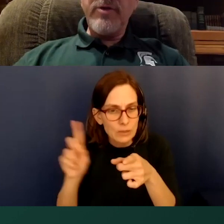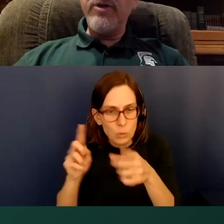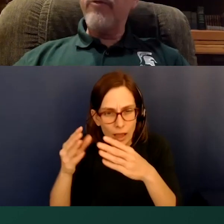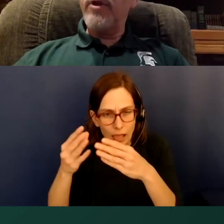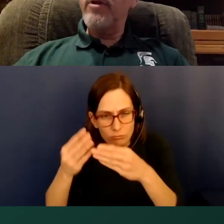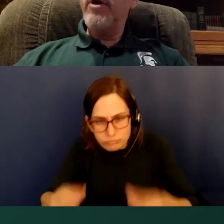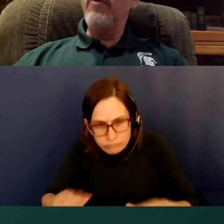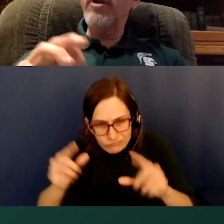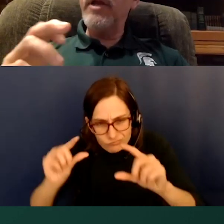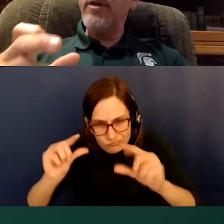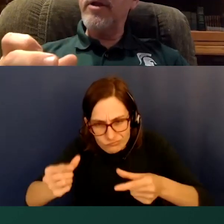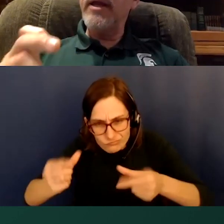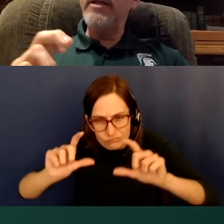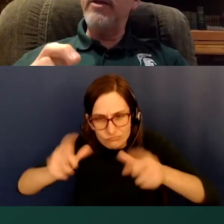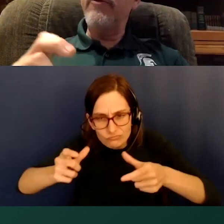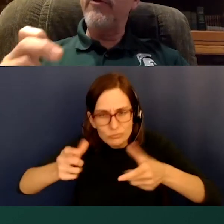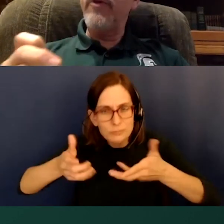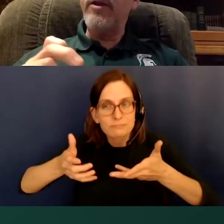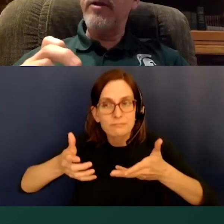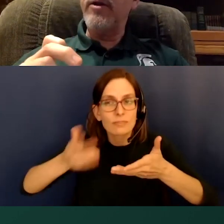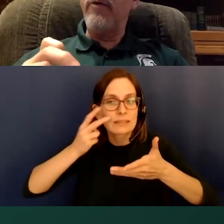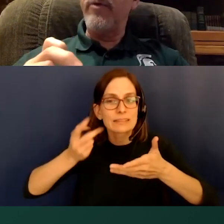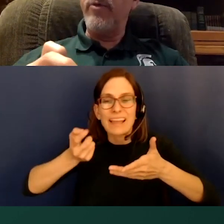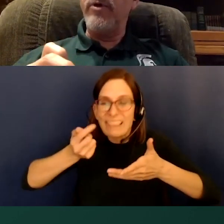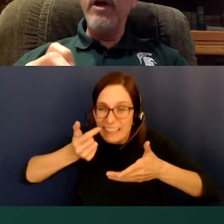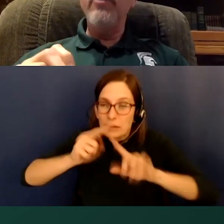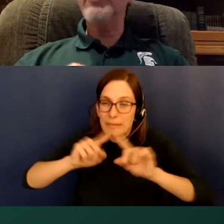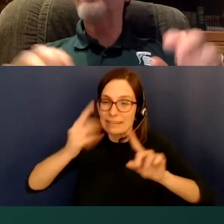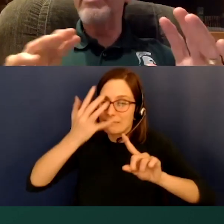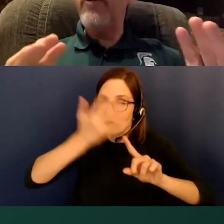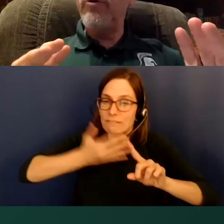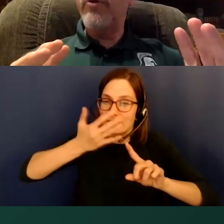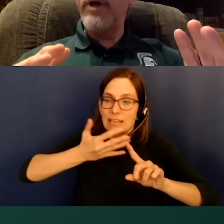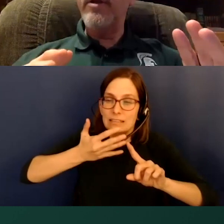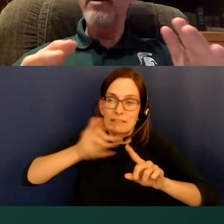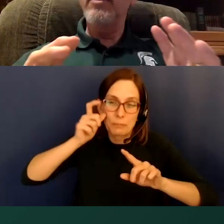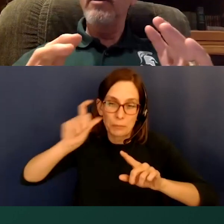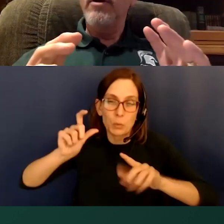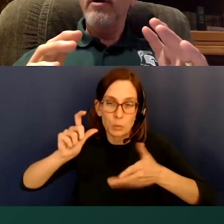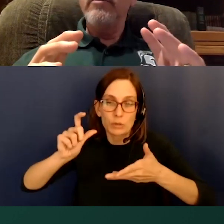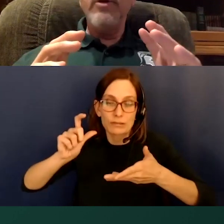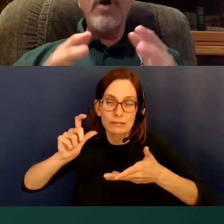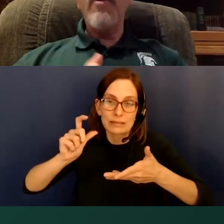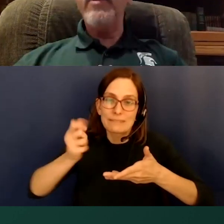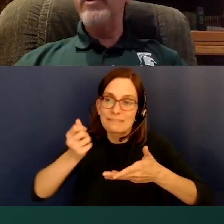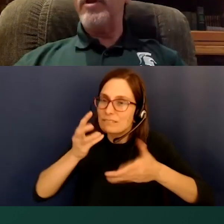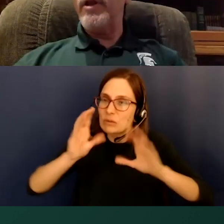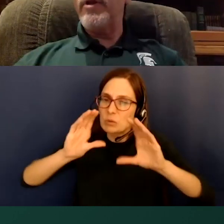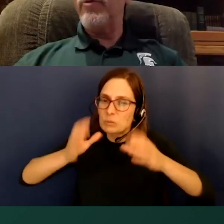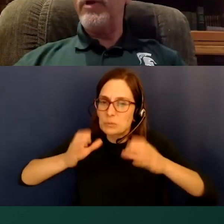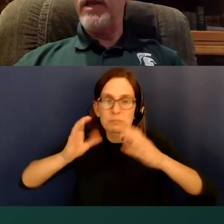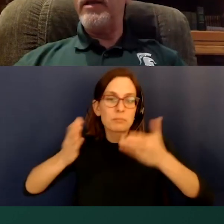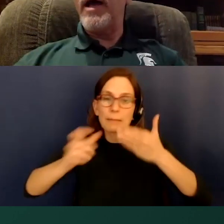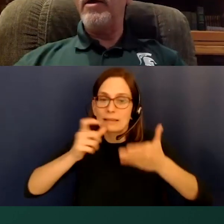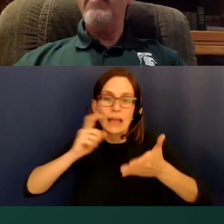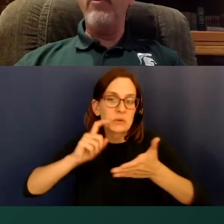look at the difference. We're seeing slightly different faces of the moon, just by a few degrees. You probably wouldn't see this